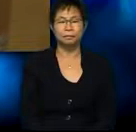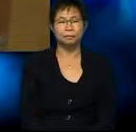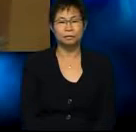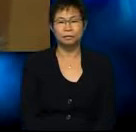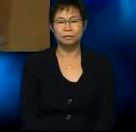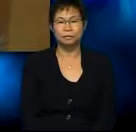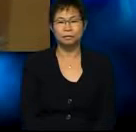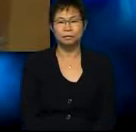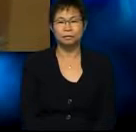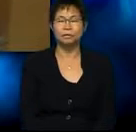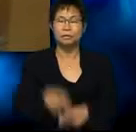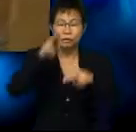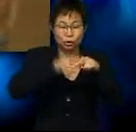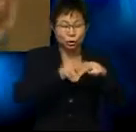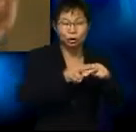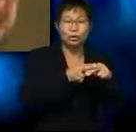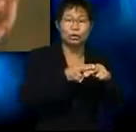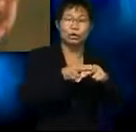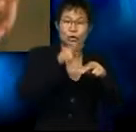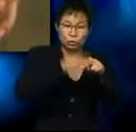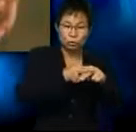Salt will form a salt solution,